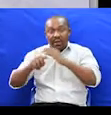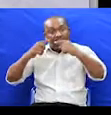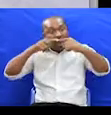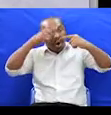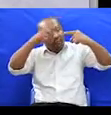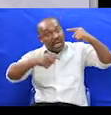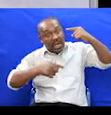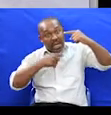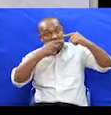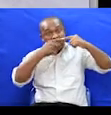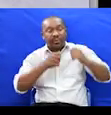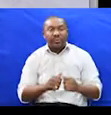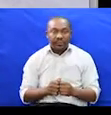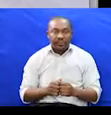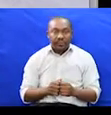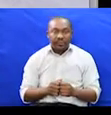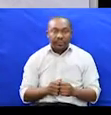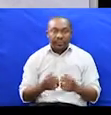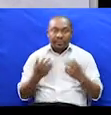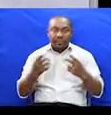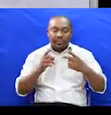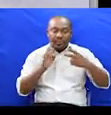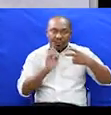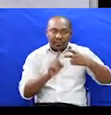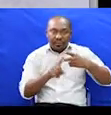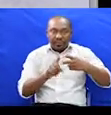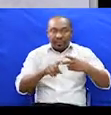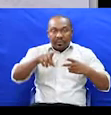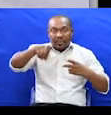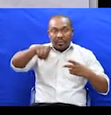mass particle. What is the protons?